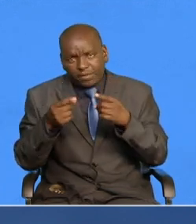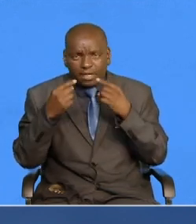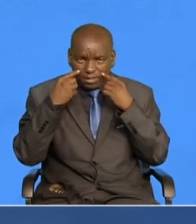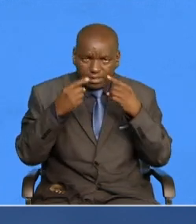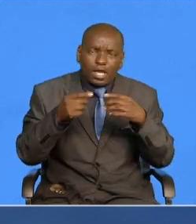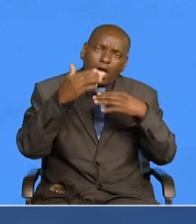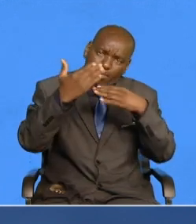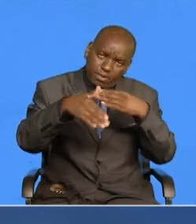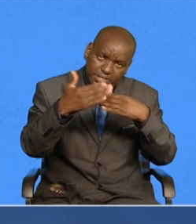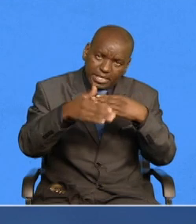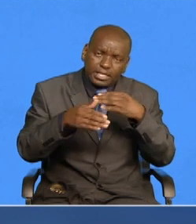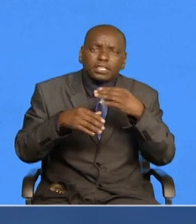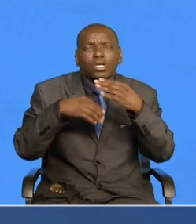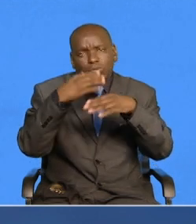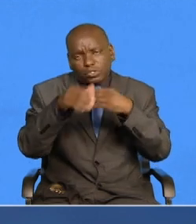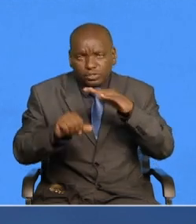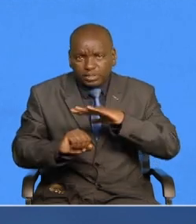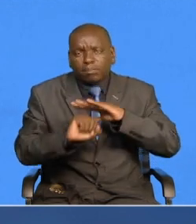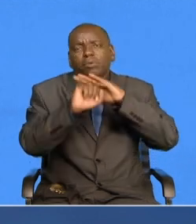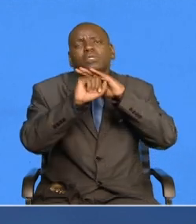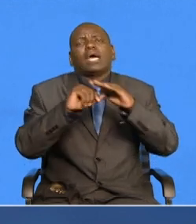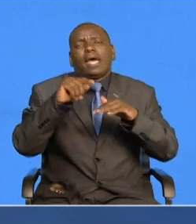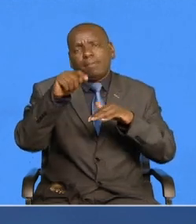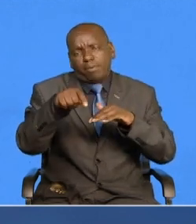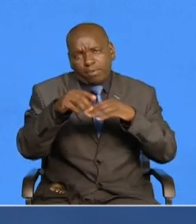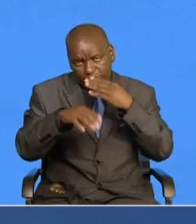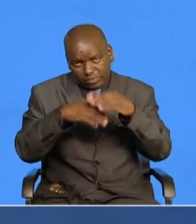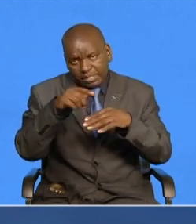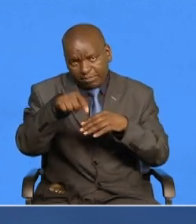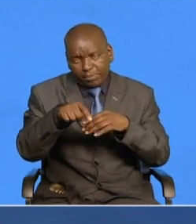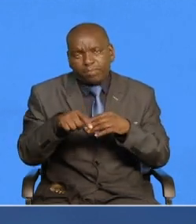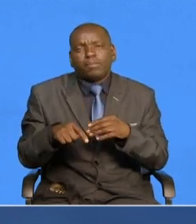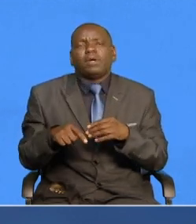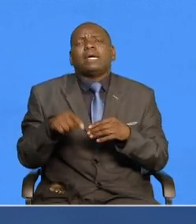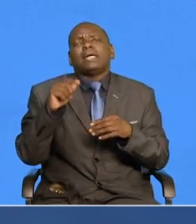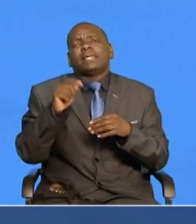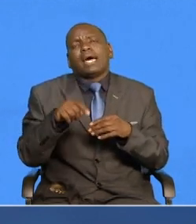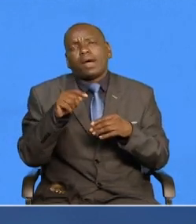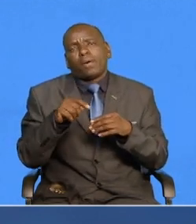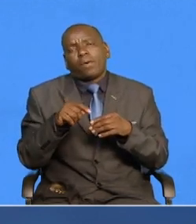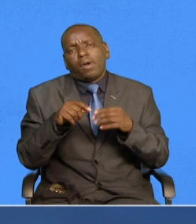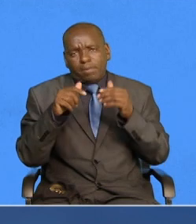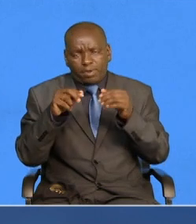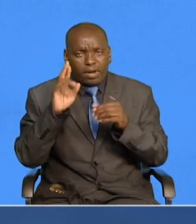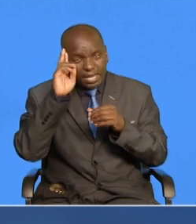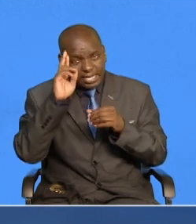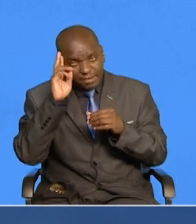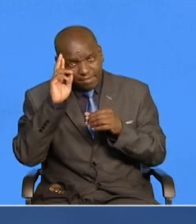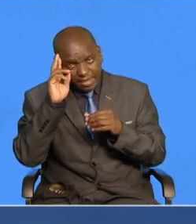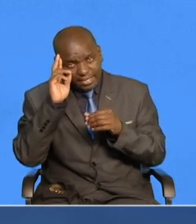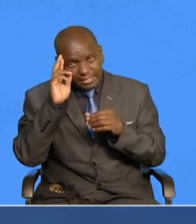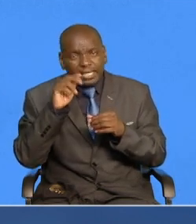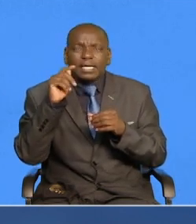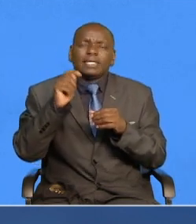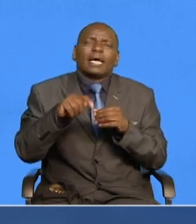these ports of entry and support and supervision is continuing. Let me once again remind you that